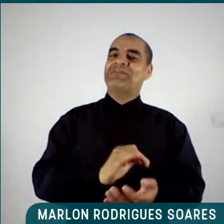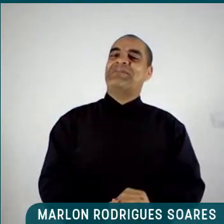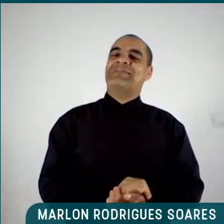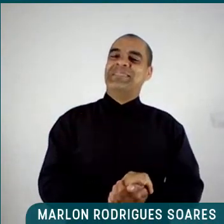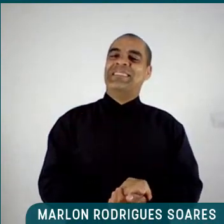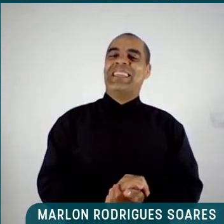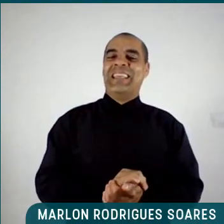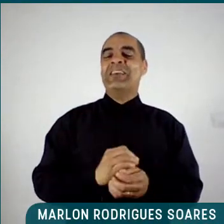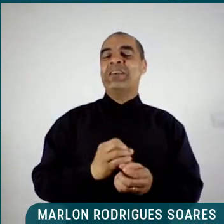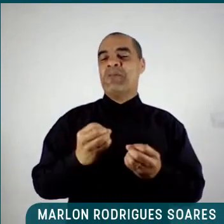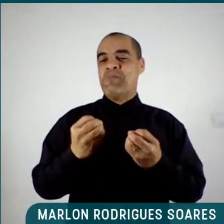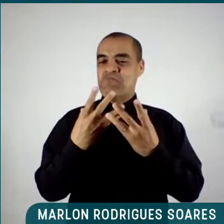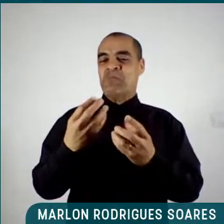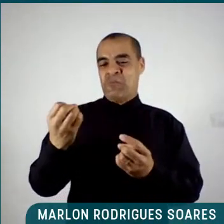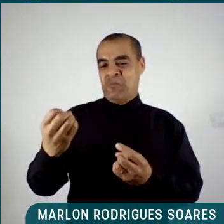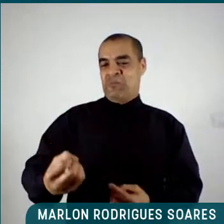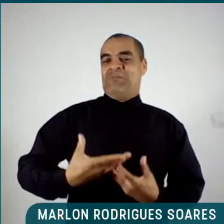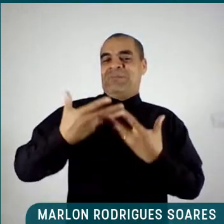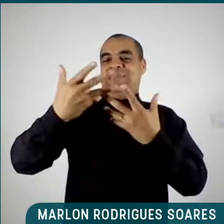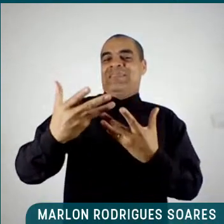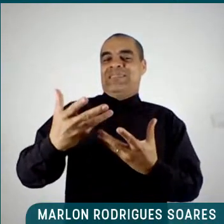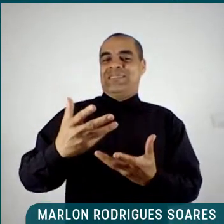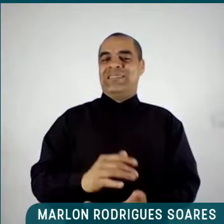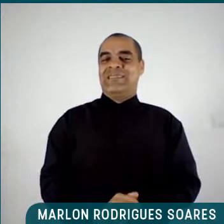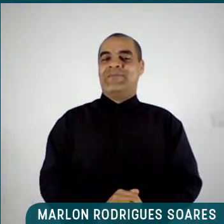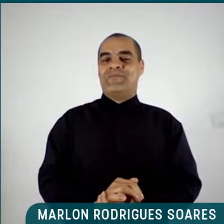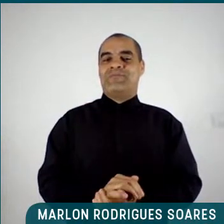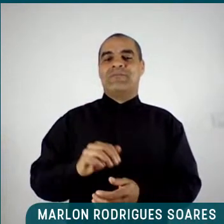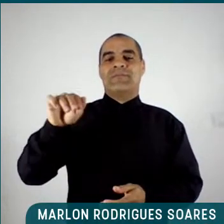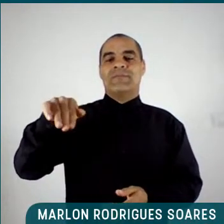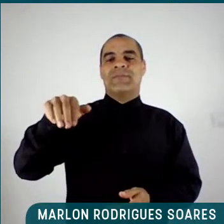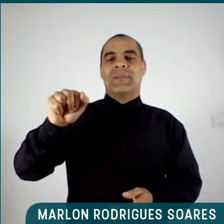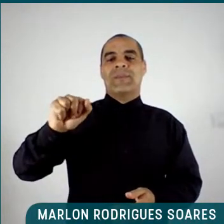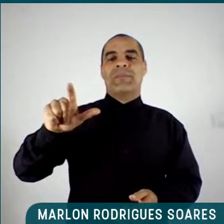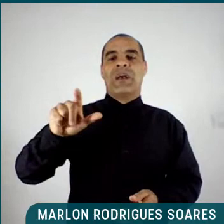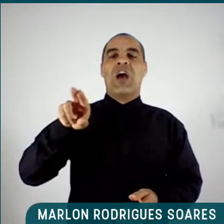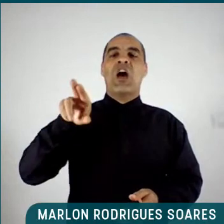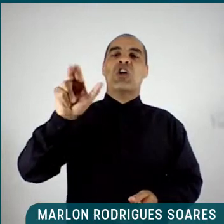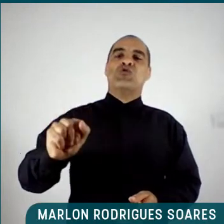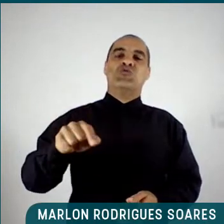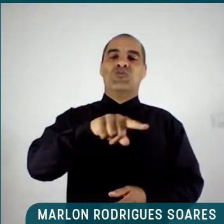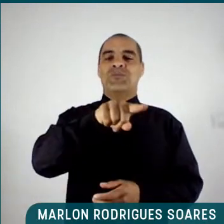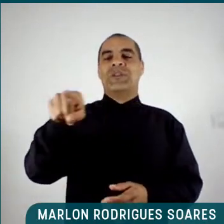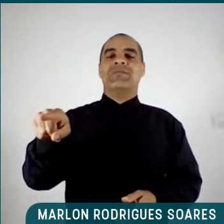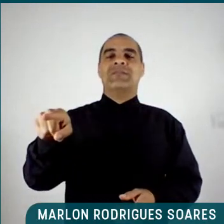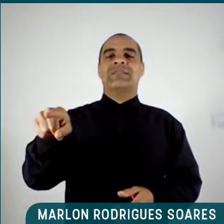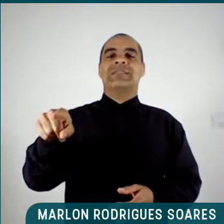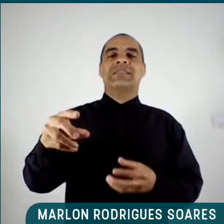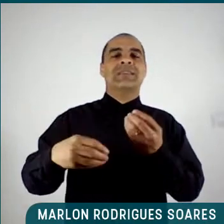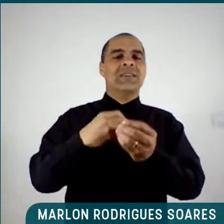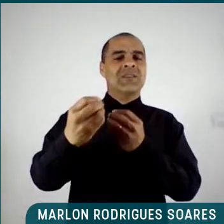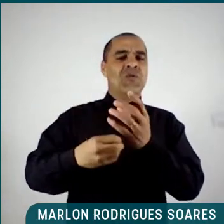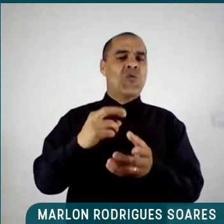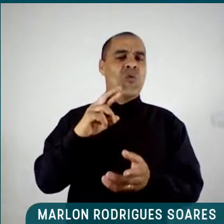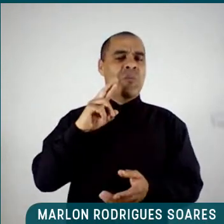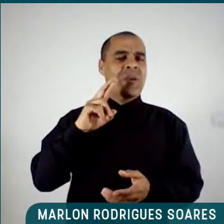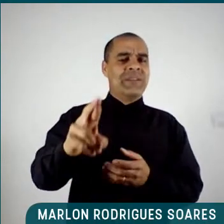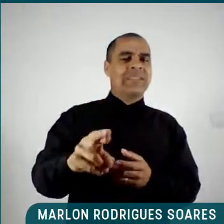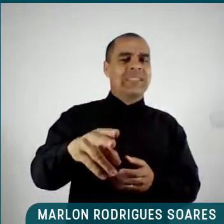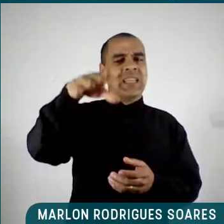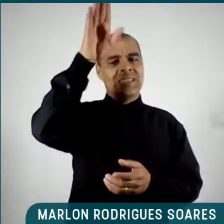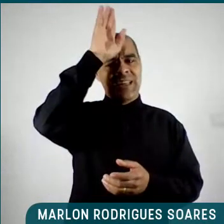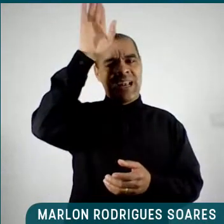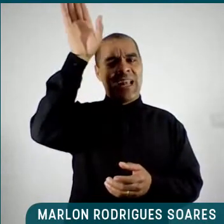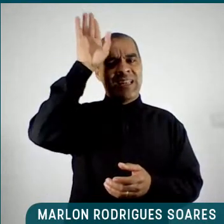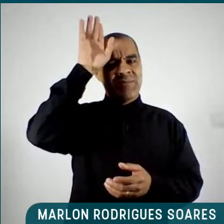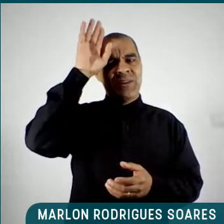inspirador. So I think that this Malu, was para very good, você, Deborah. Malu, como for you. representante da academia, né, como que a as